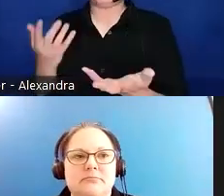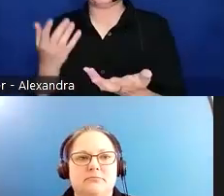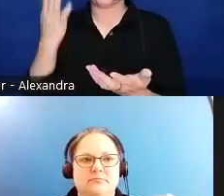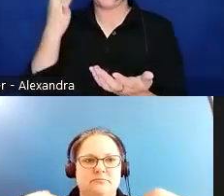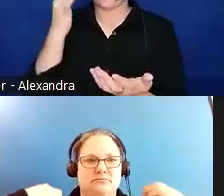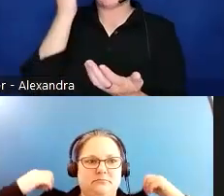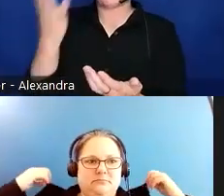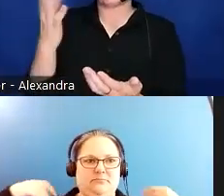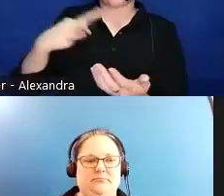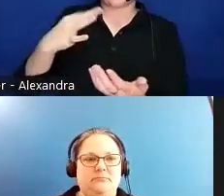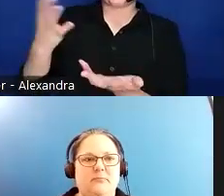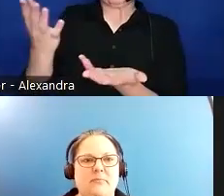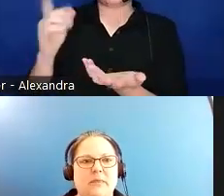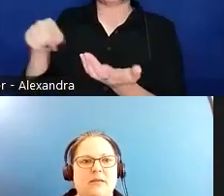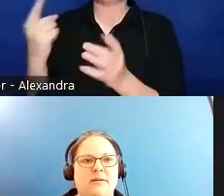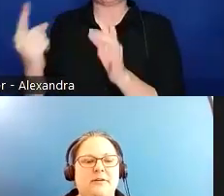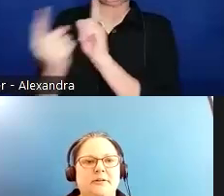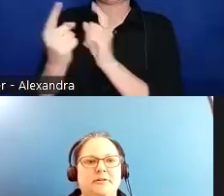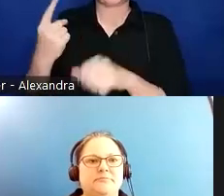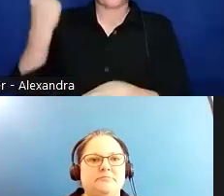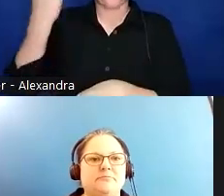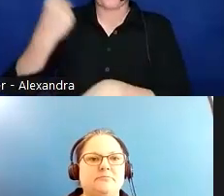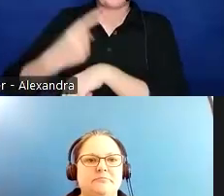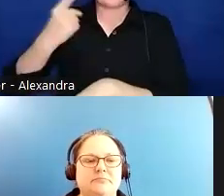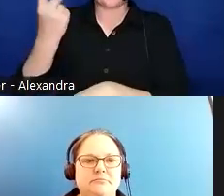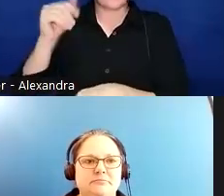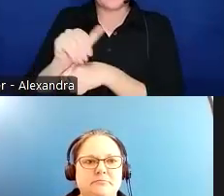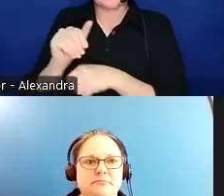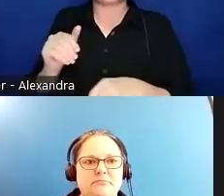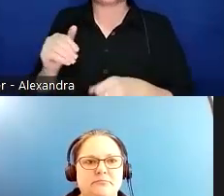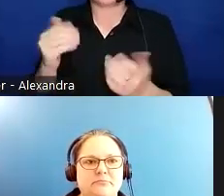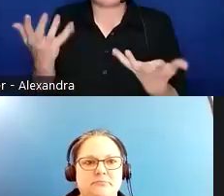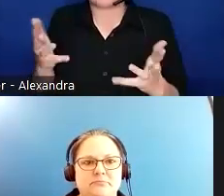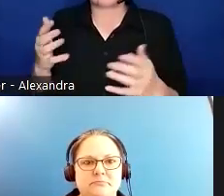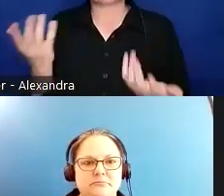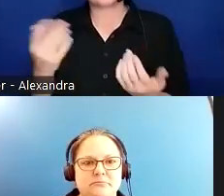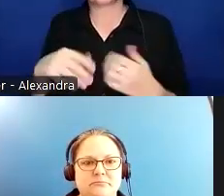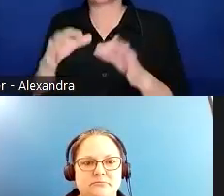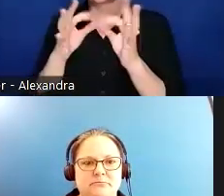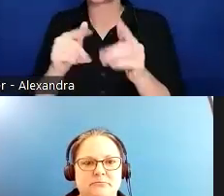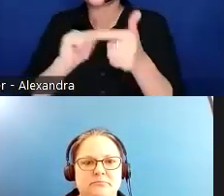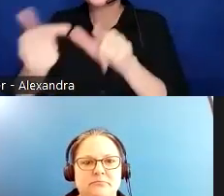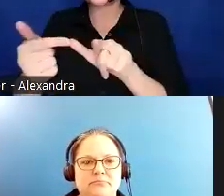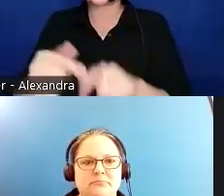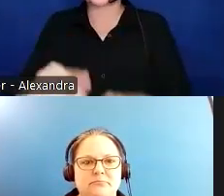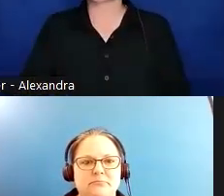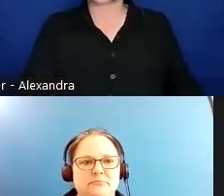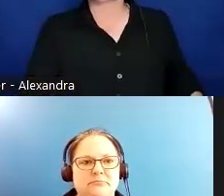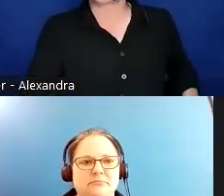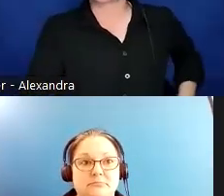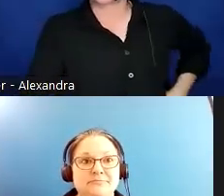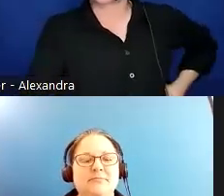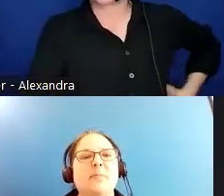them on the street on this one cold night, usually in the middle of the night. But these studies have shown actually much